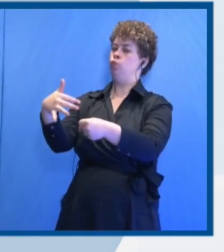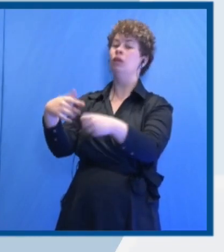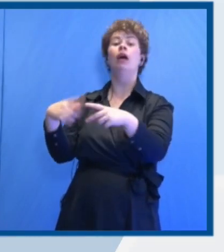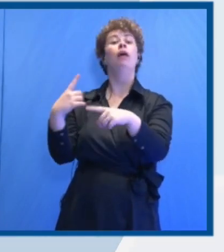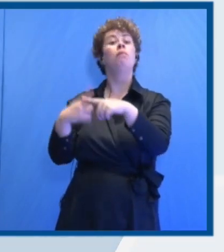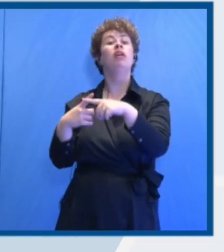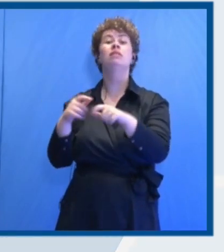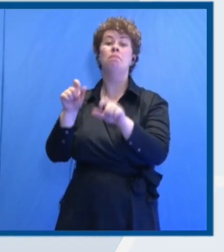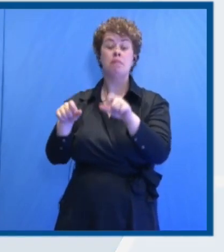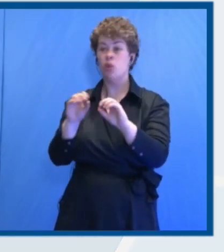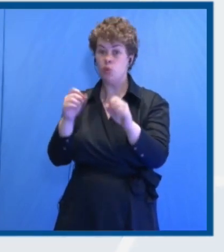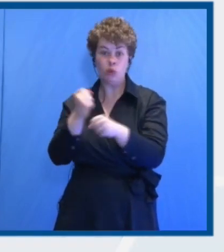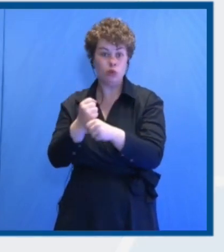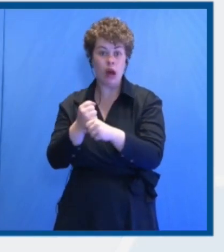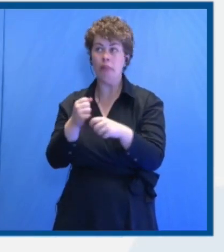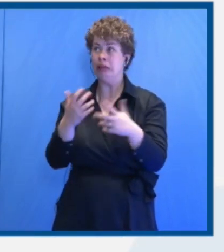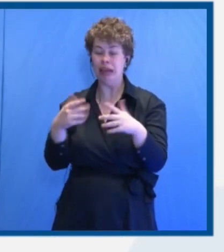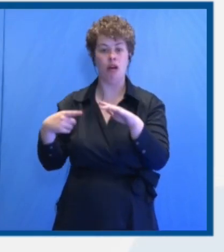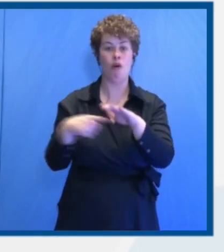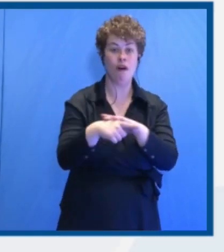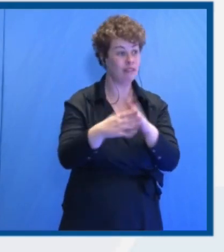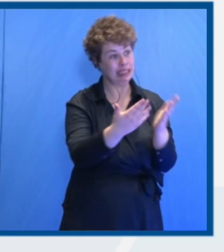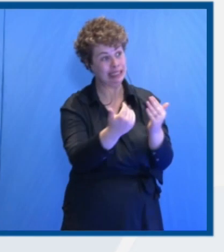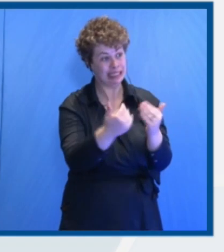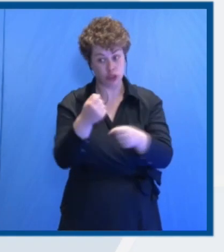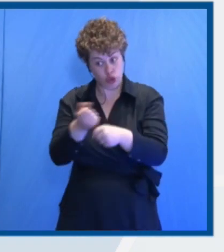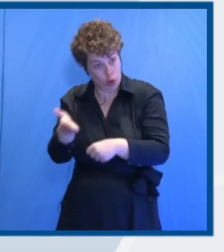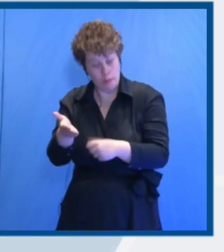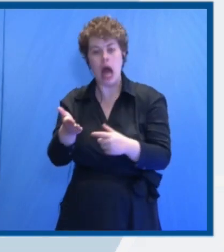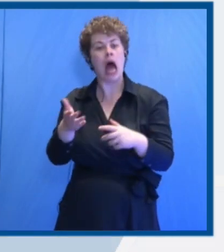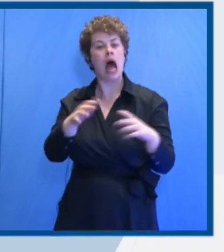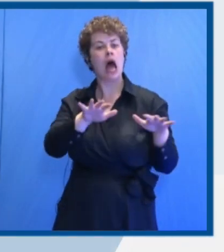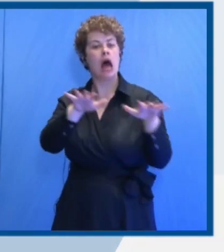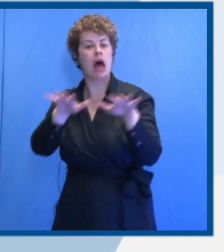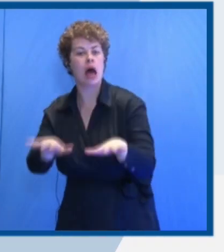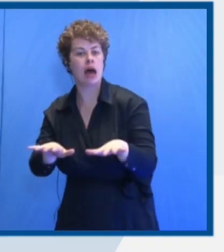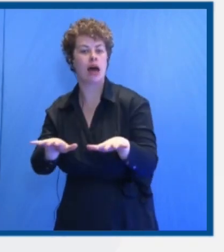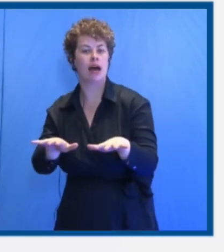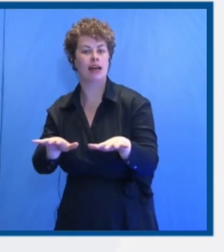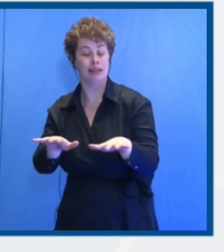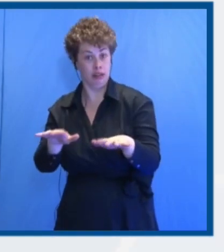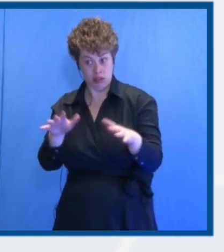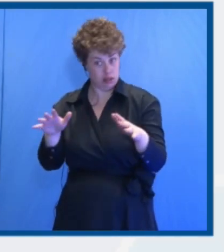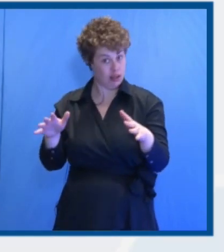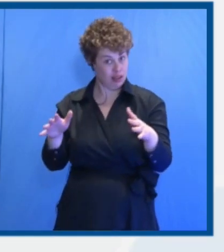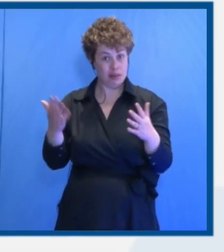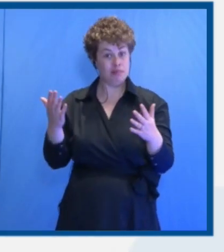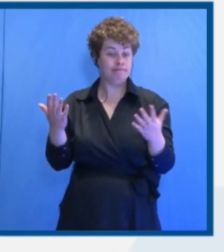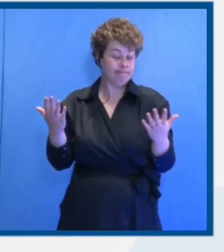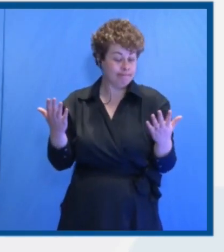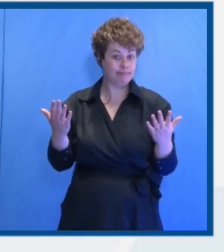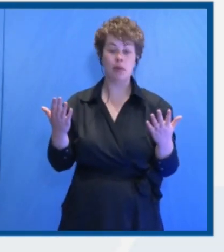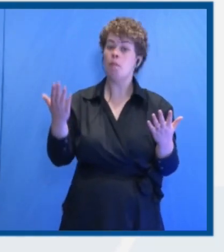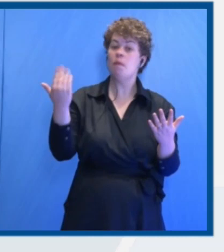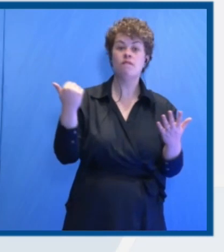of migration is very important, and reducing the social upheavals that are resultant from the competition of scarce